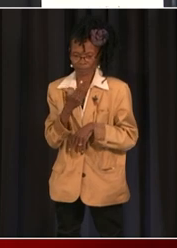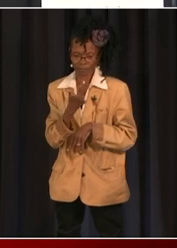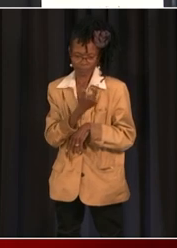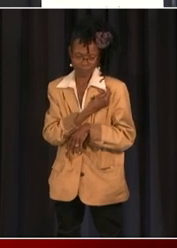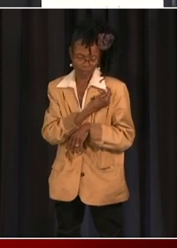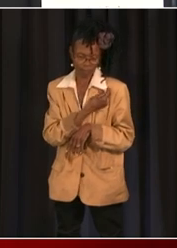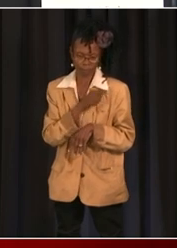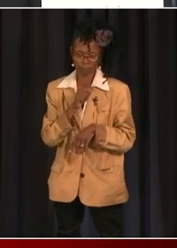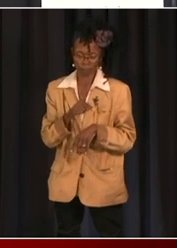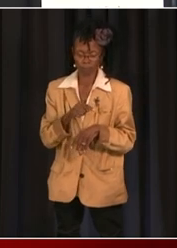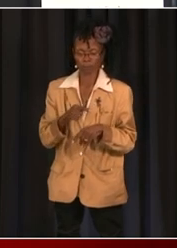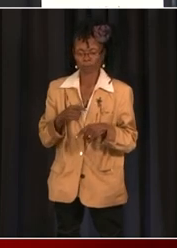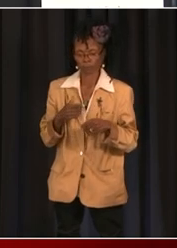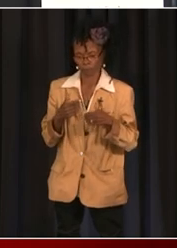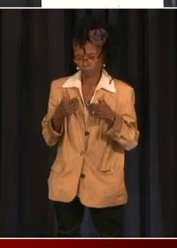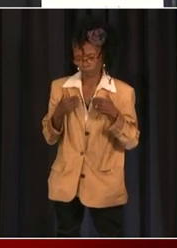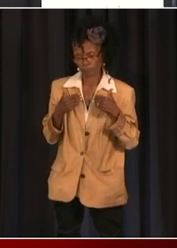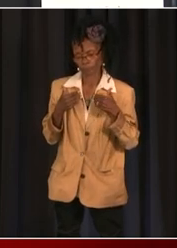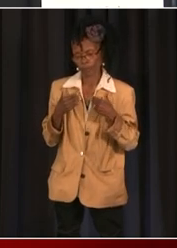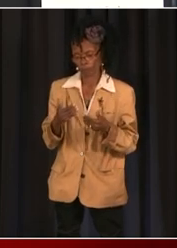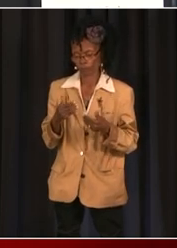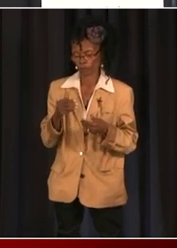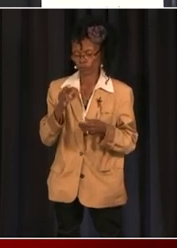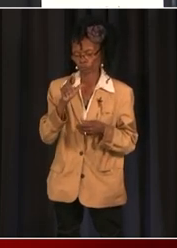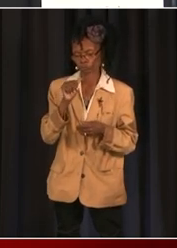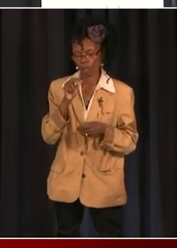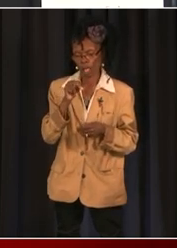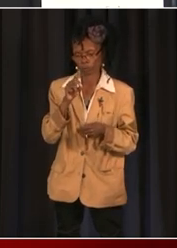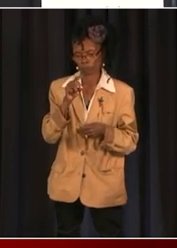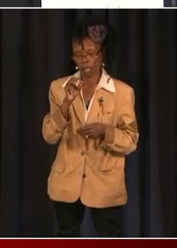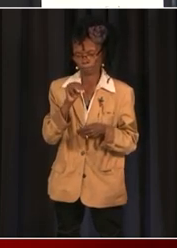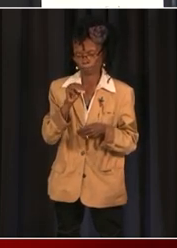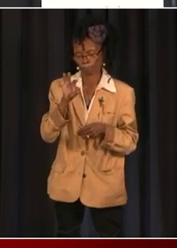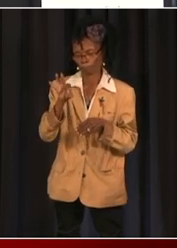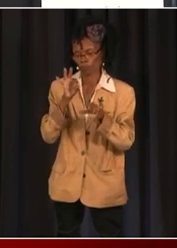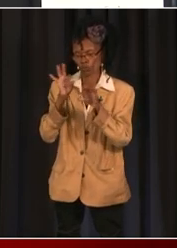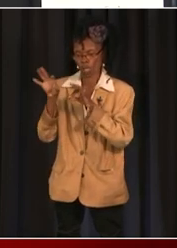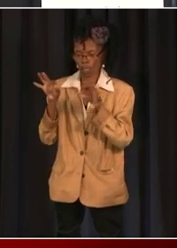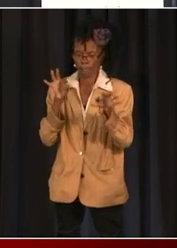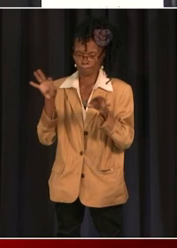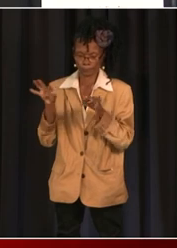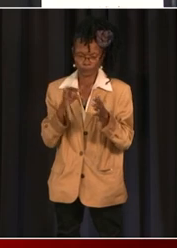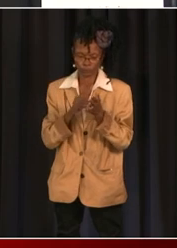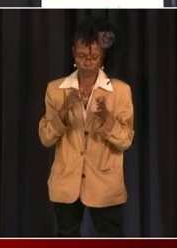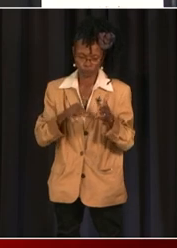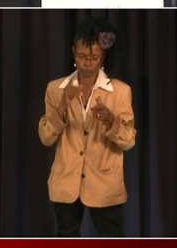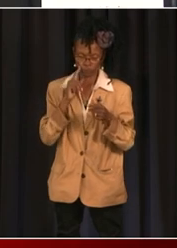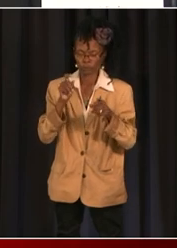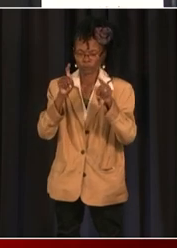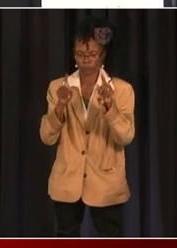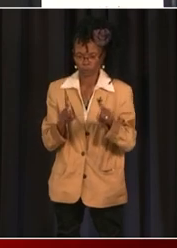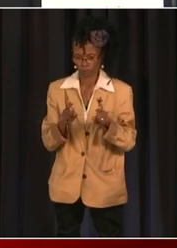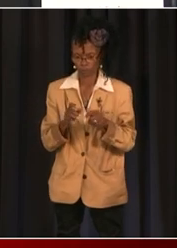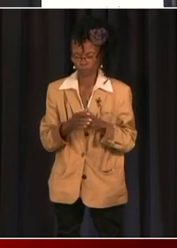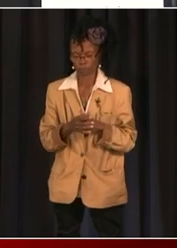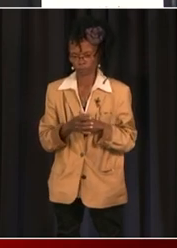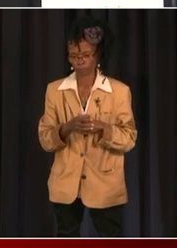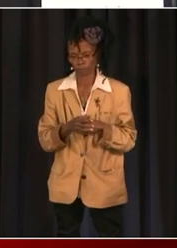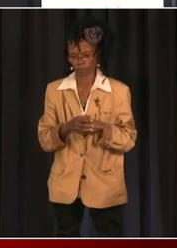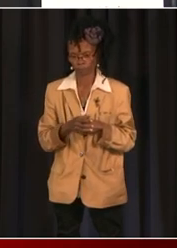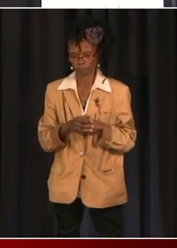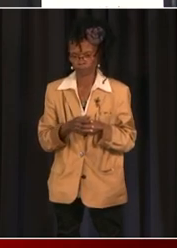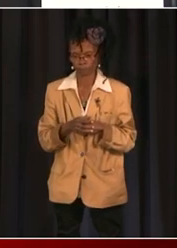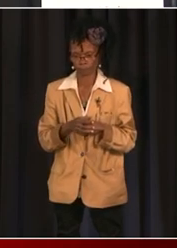those students randomly each week in our COVID-19 testing protocols that were displayed today by Superintendent